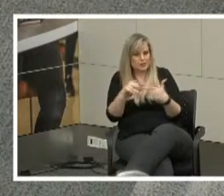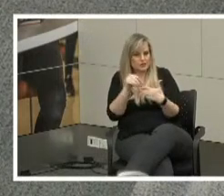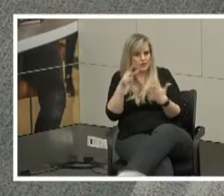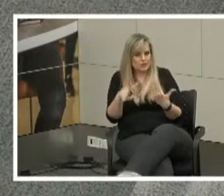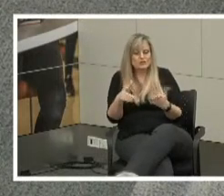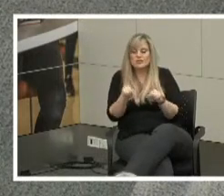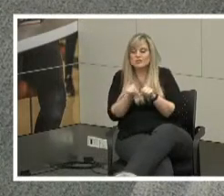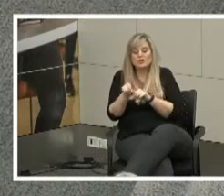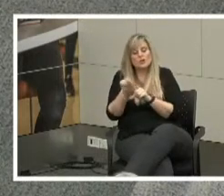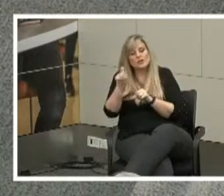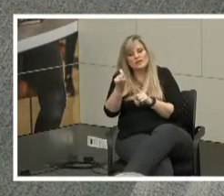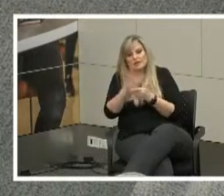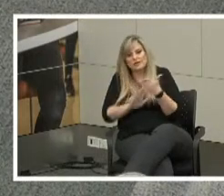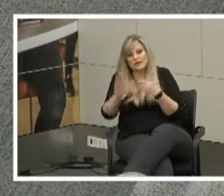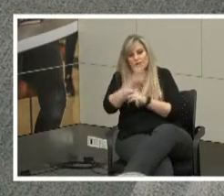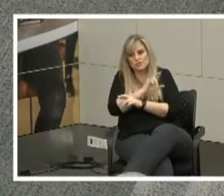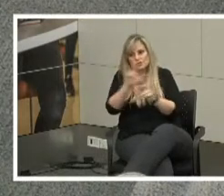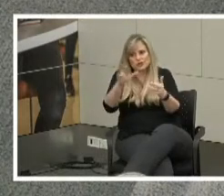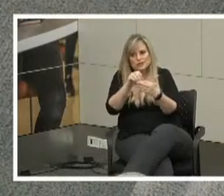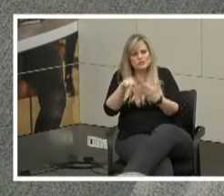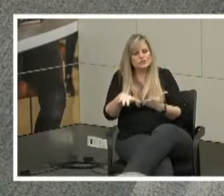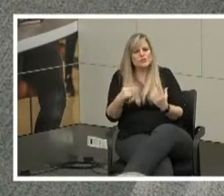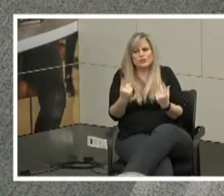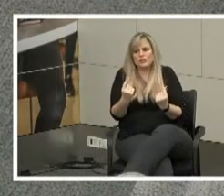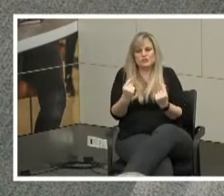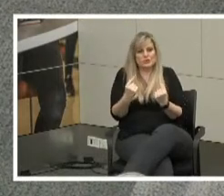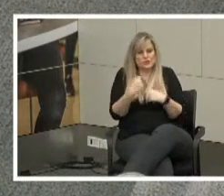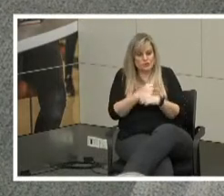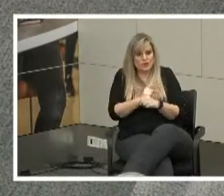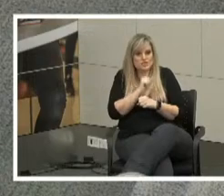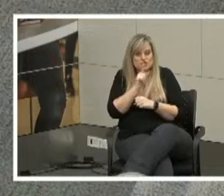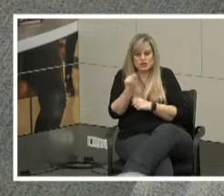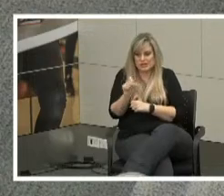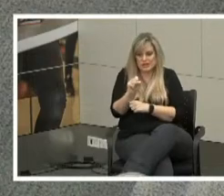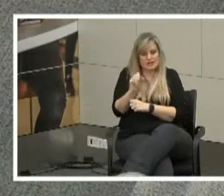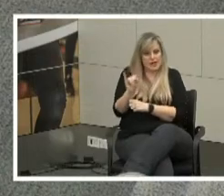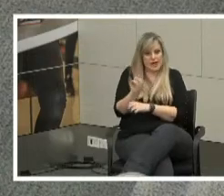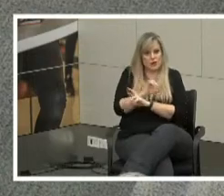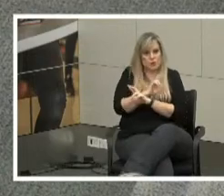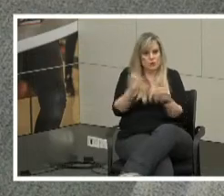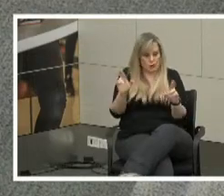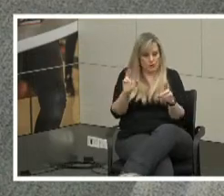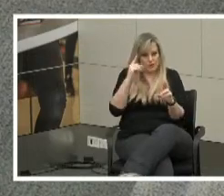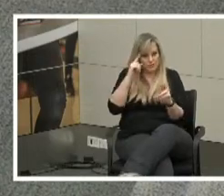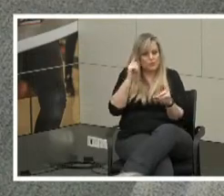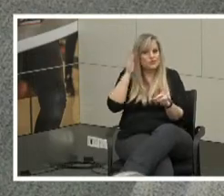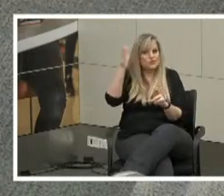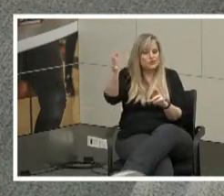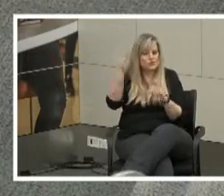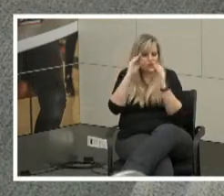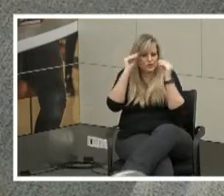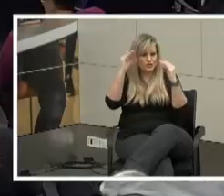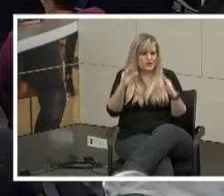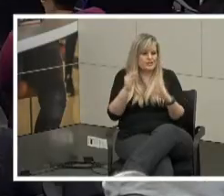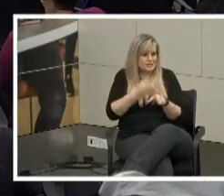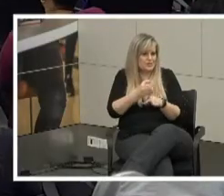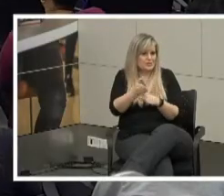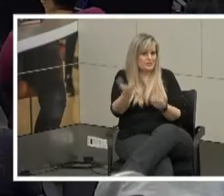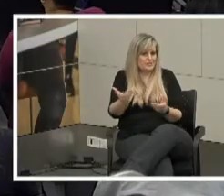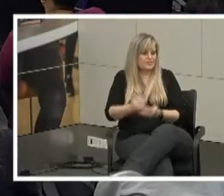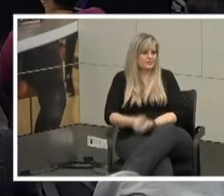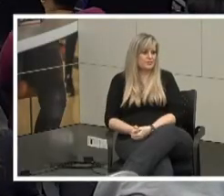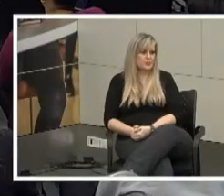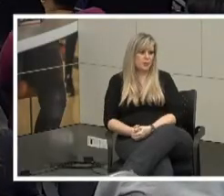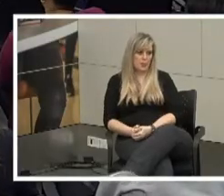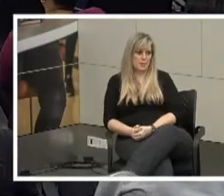students so what are you doing to ensure TSI Readiness for a future teacher Workforce thank you thank